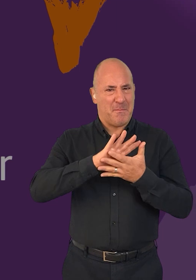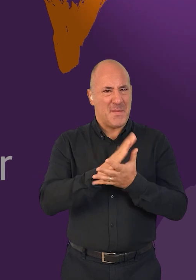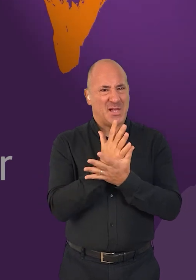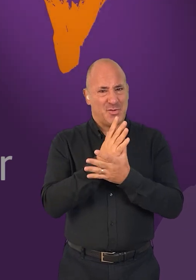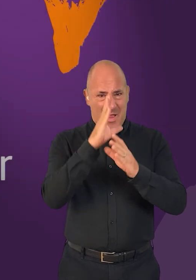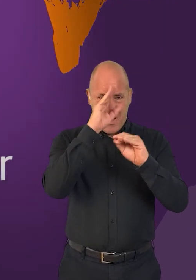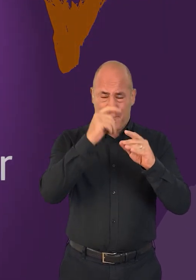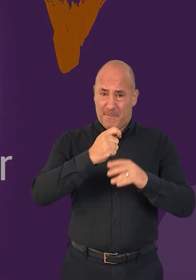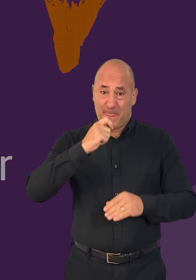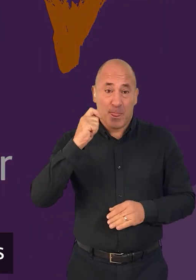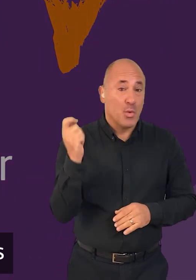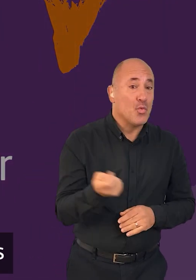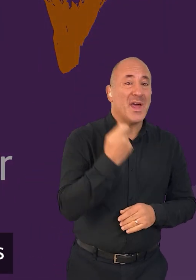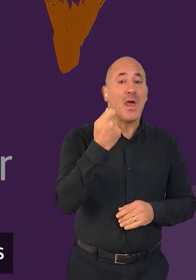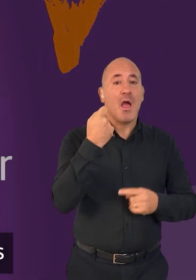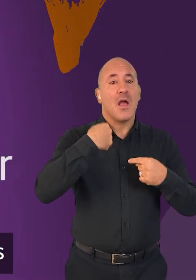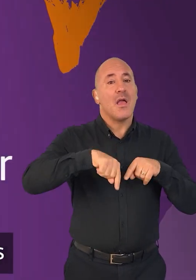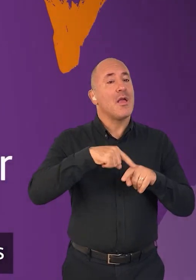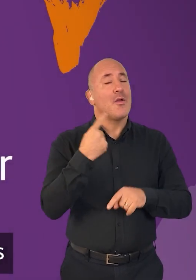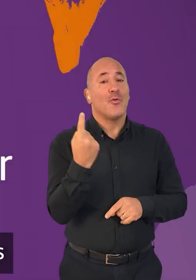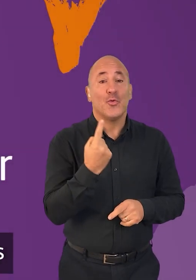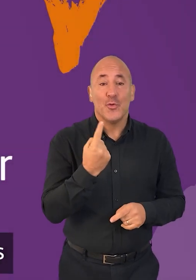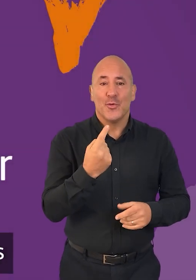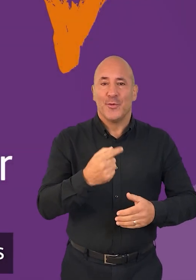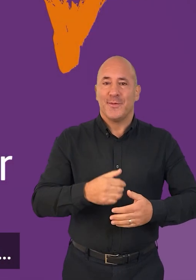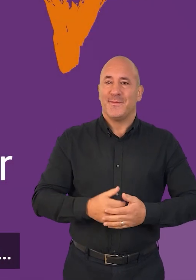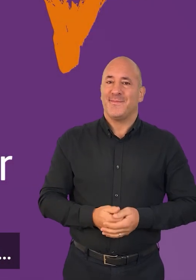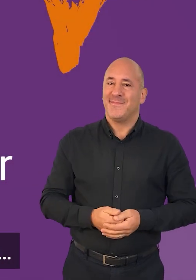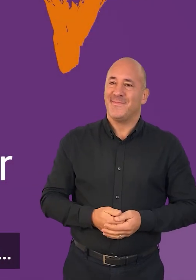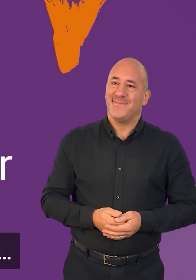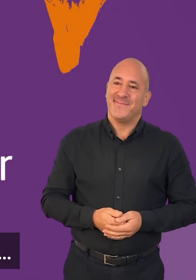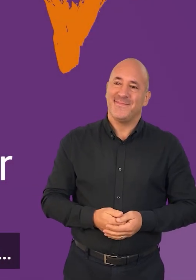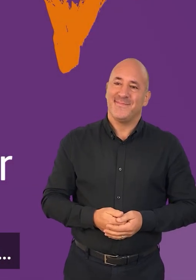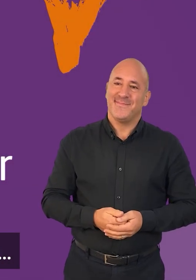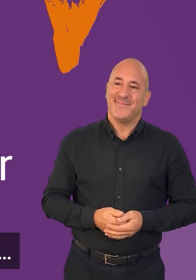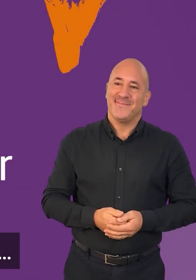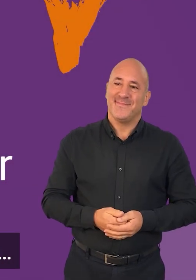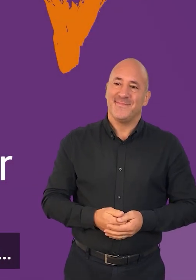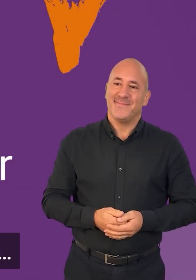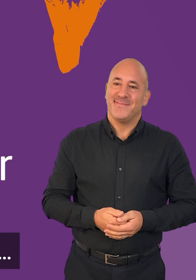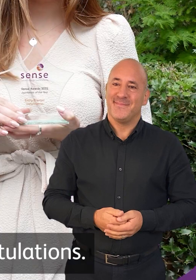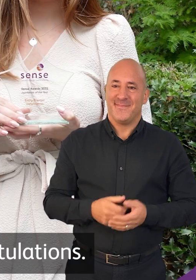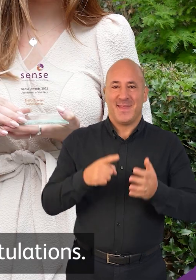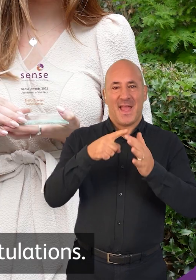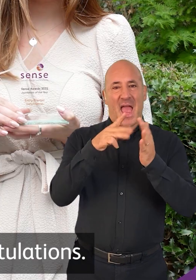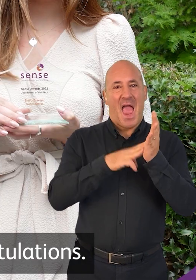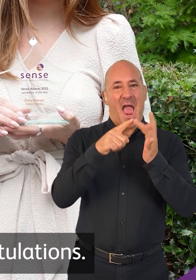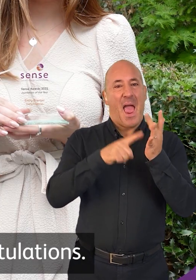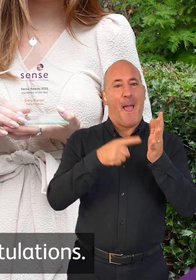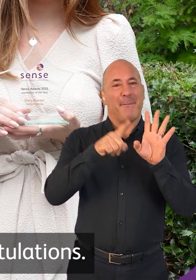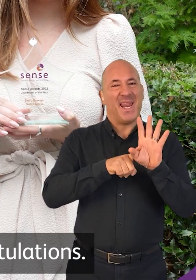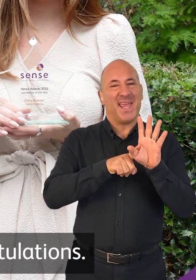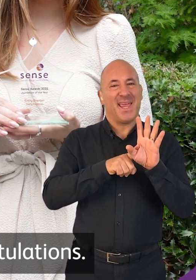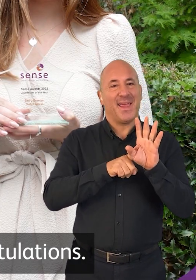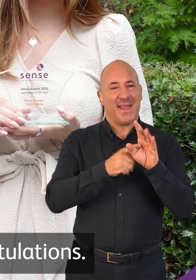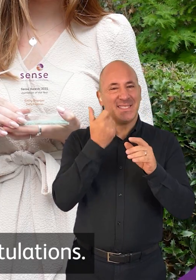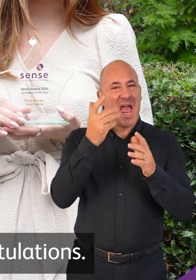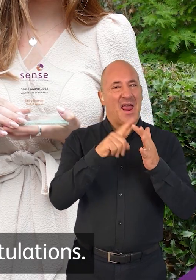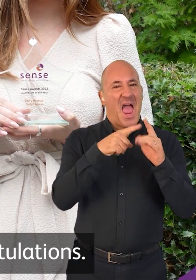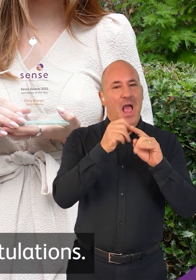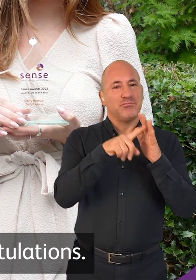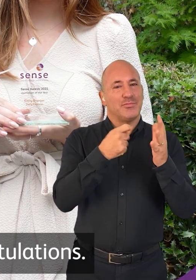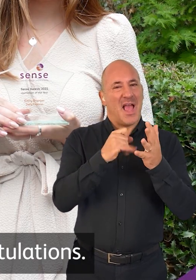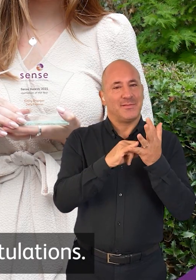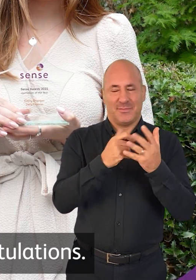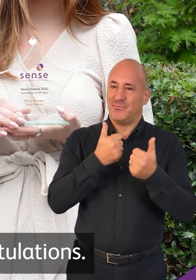It gives me great pleasure to announce that the winner of this year's Sense Awards Journalist of the Year is Emily Brager of the Daily